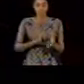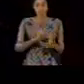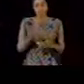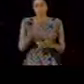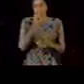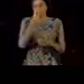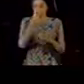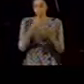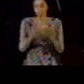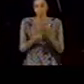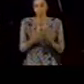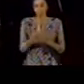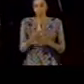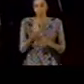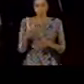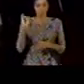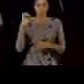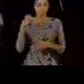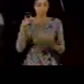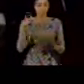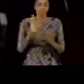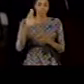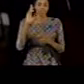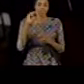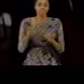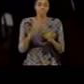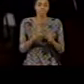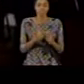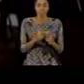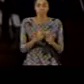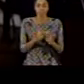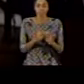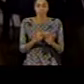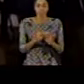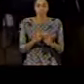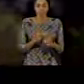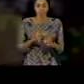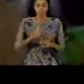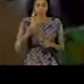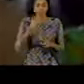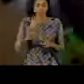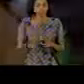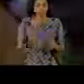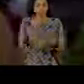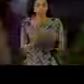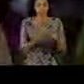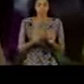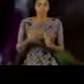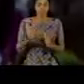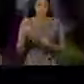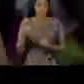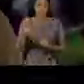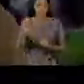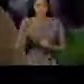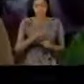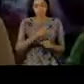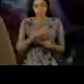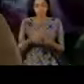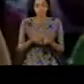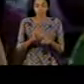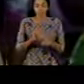Savior, I'm trusting in your name. I will follow you as